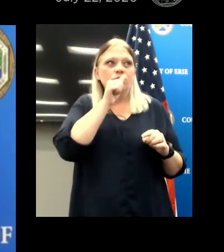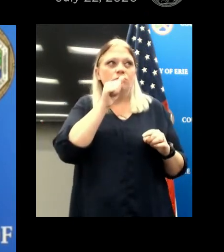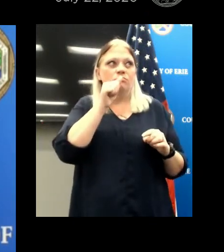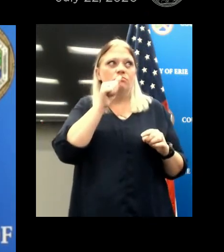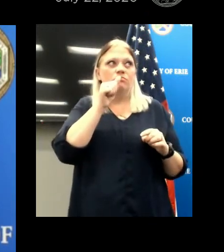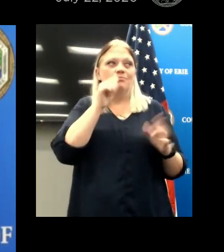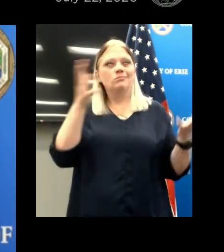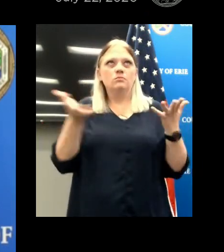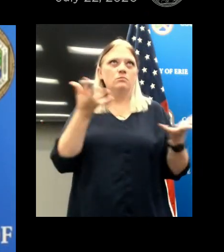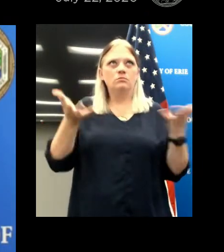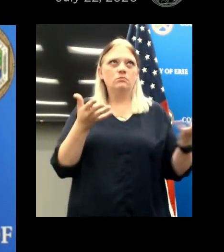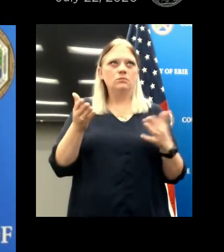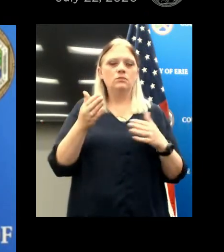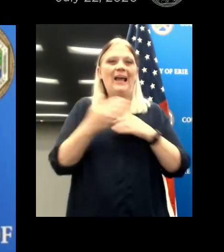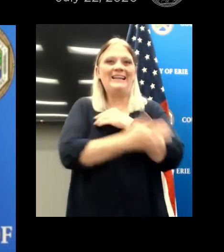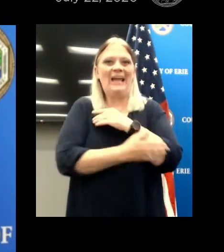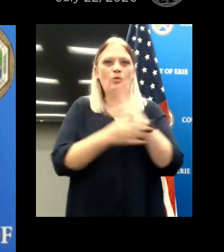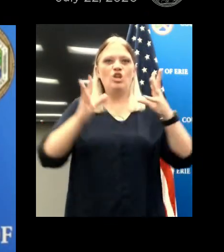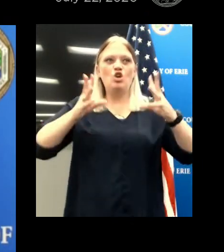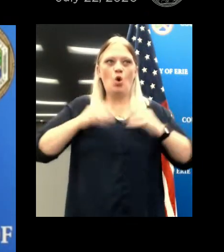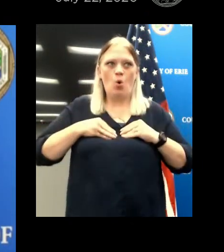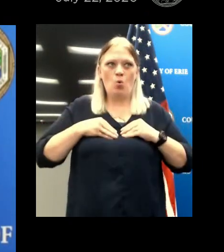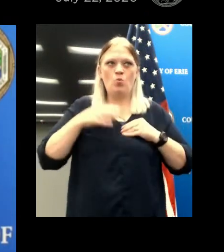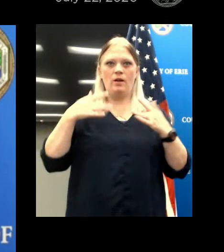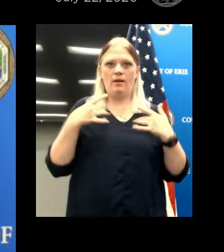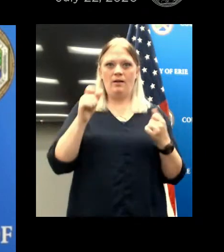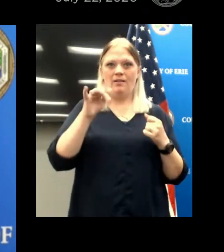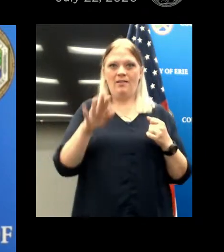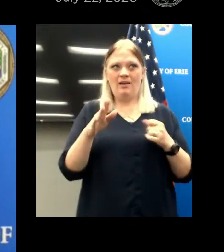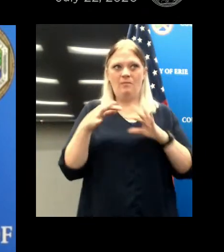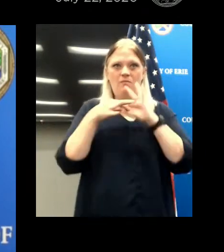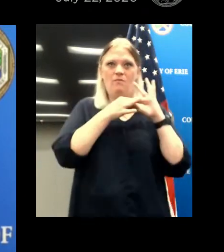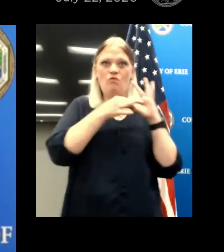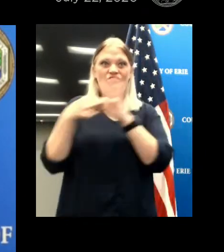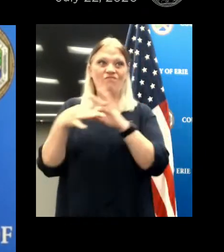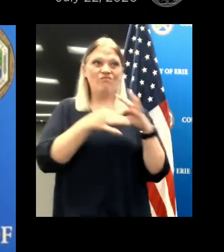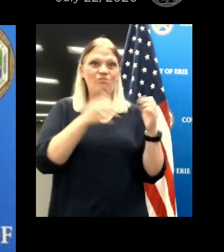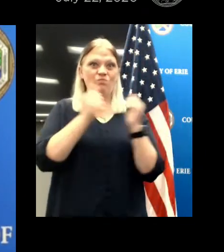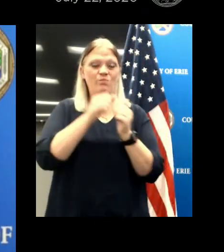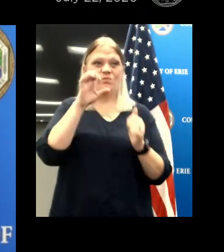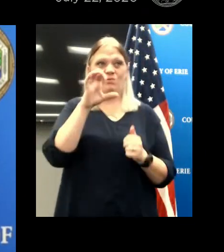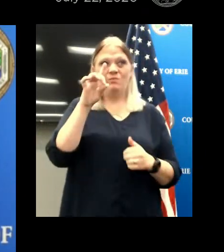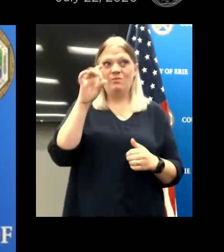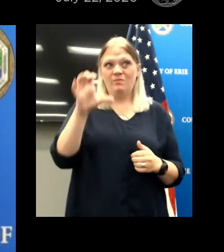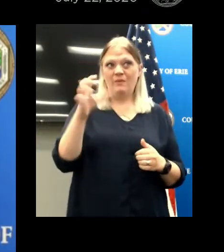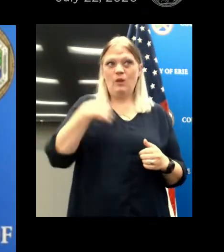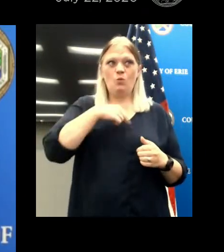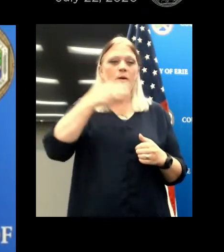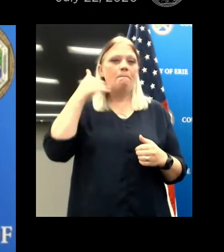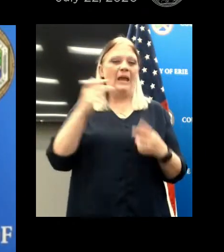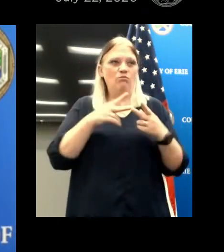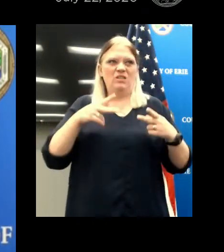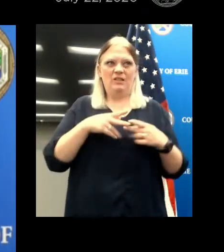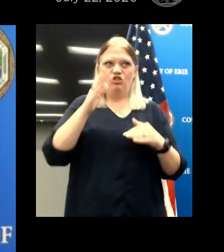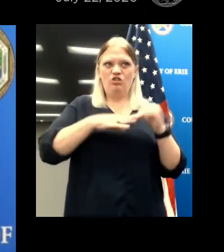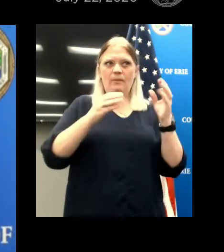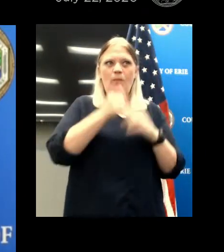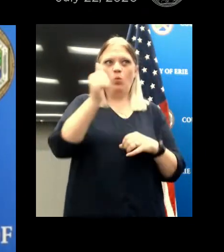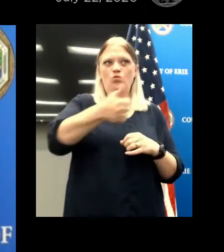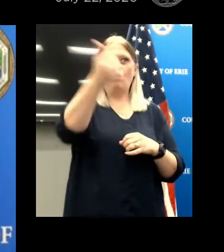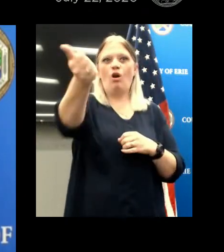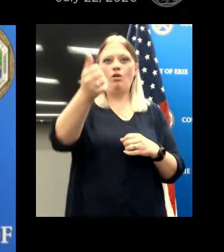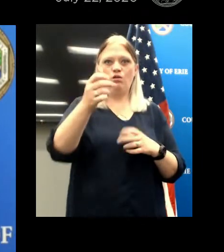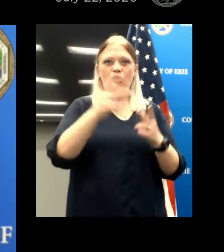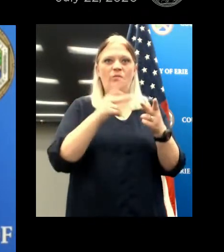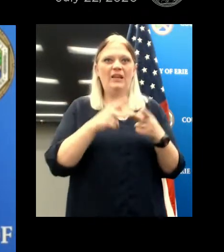I should say a county-owned public health lab that's associated with the CDC. So we are in a better position than most other places in New York